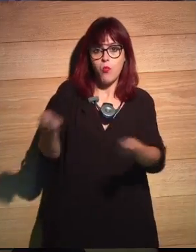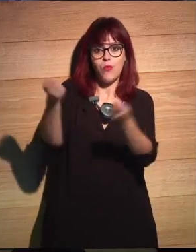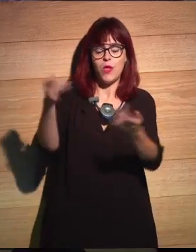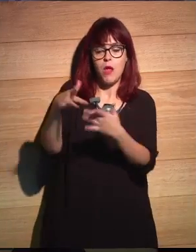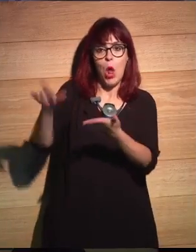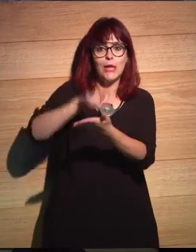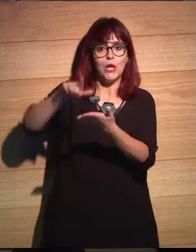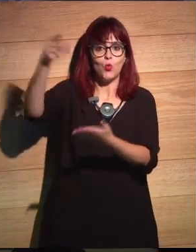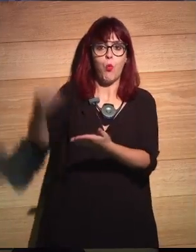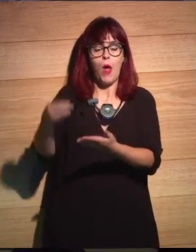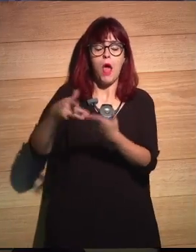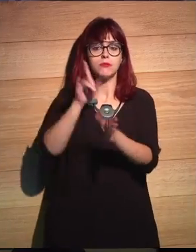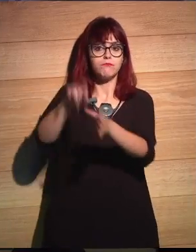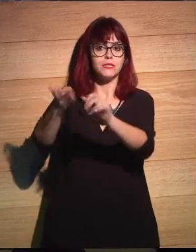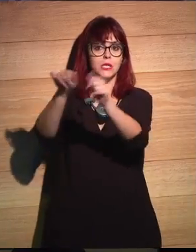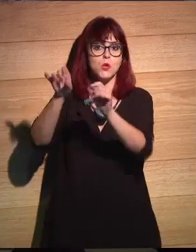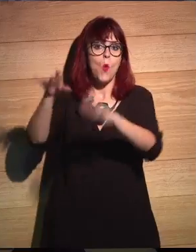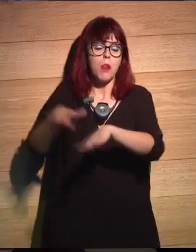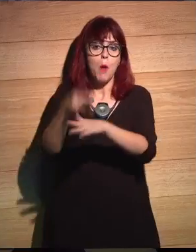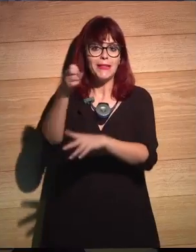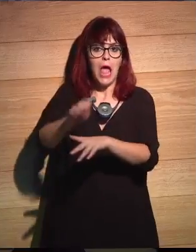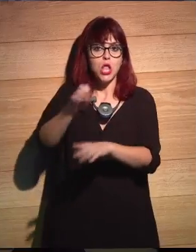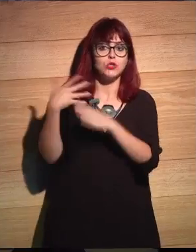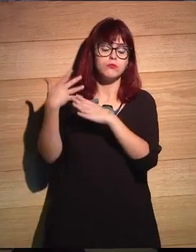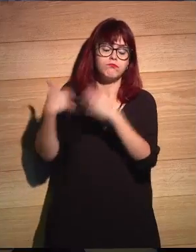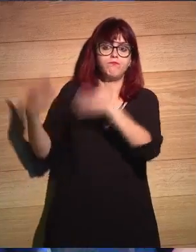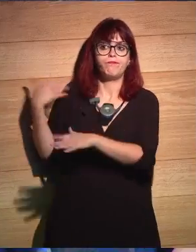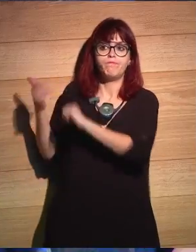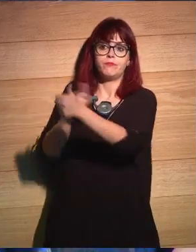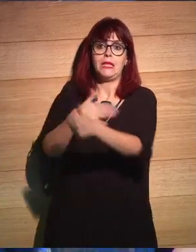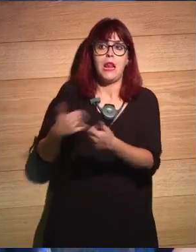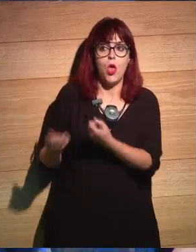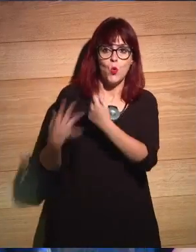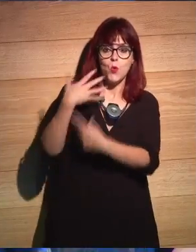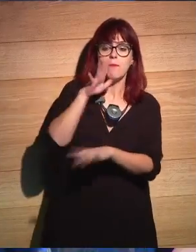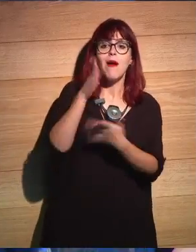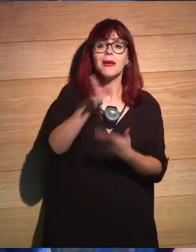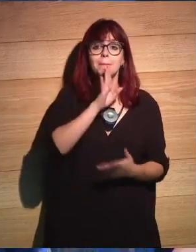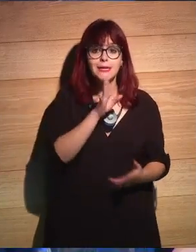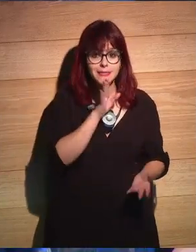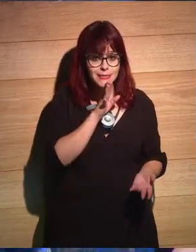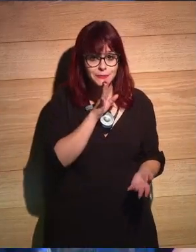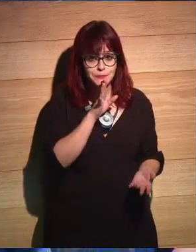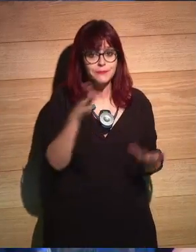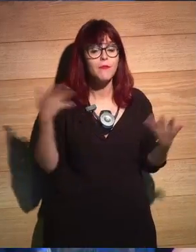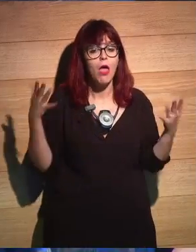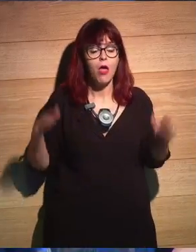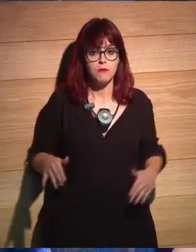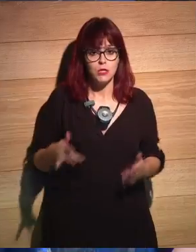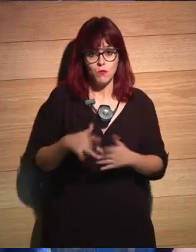that had published good literature in the last 20 years. What happened?